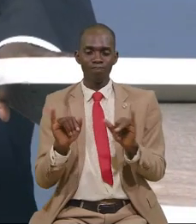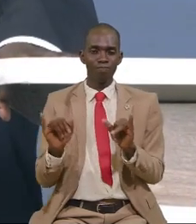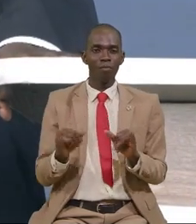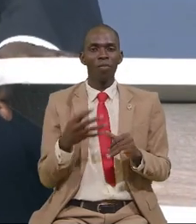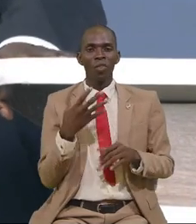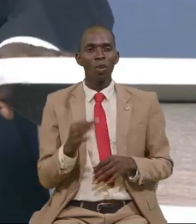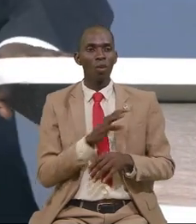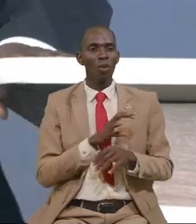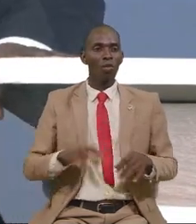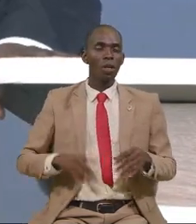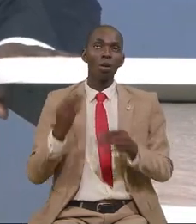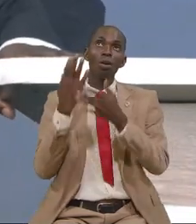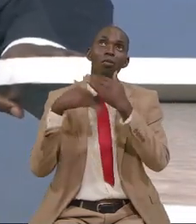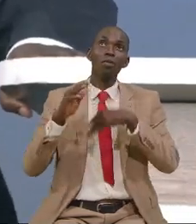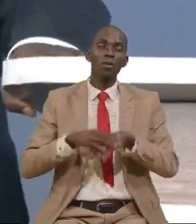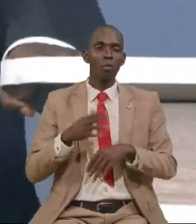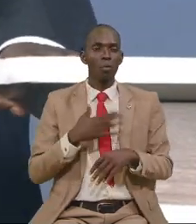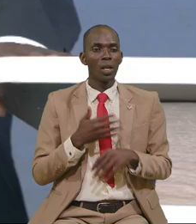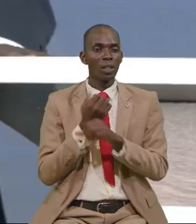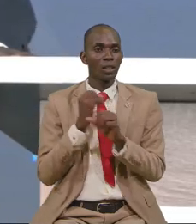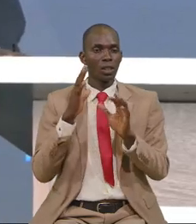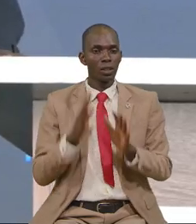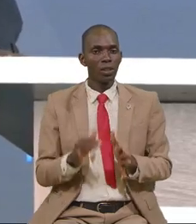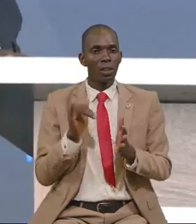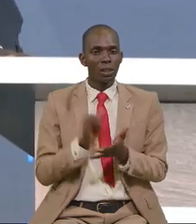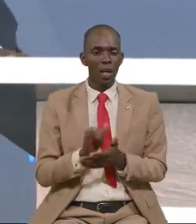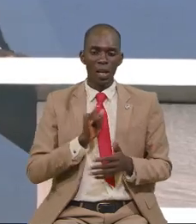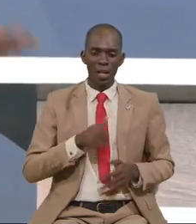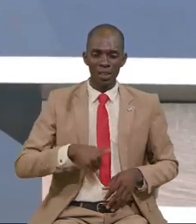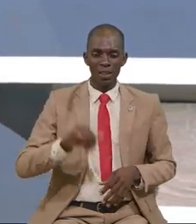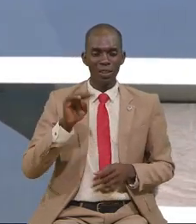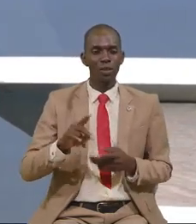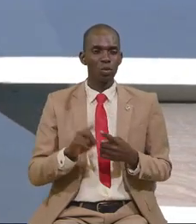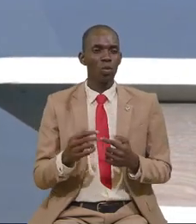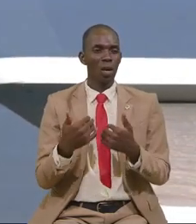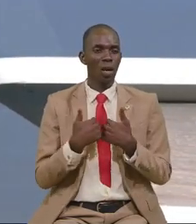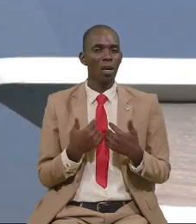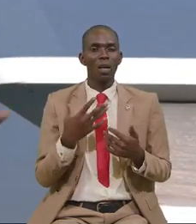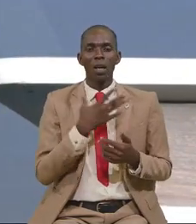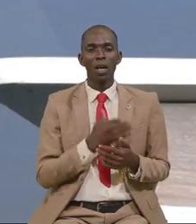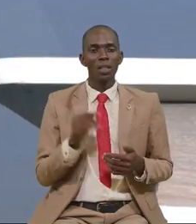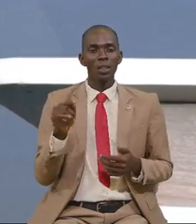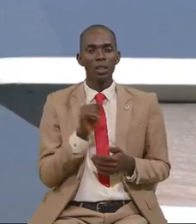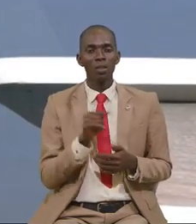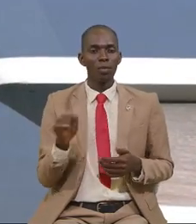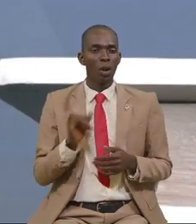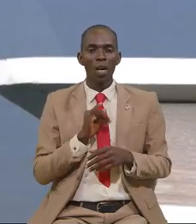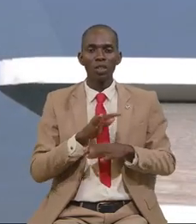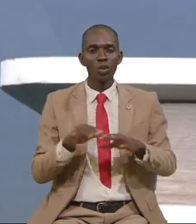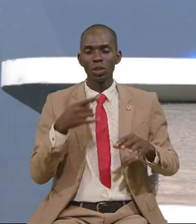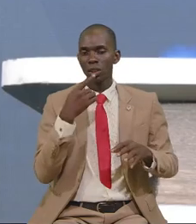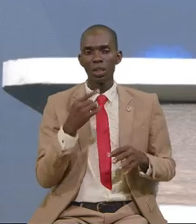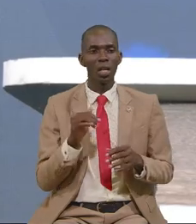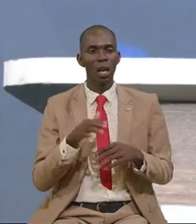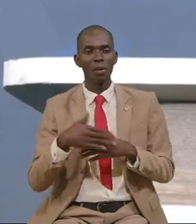heaven, my Savior, that I still need to have. Therefore, I don't say after any message I hear,